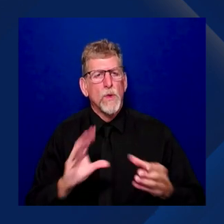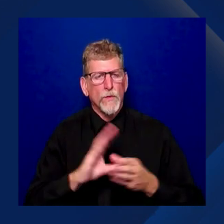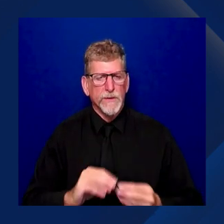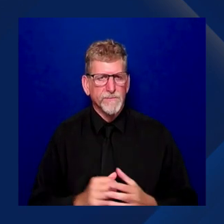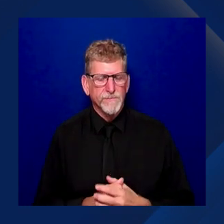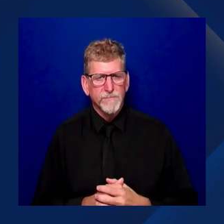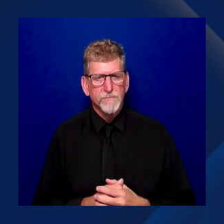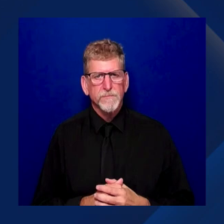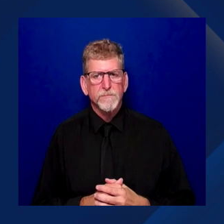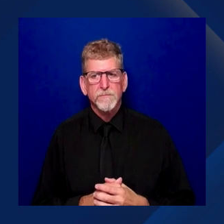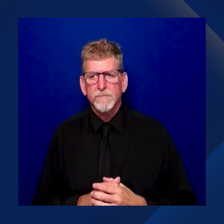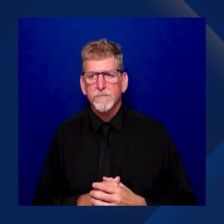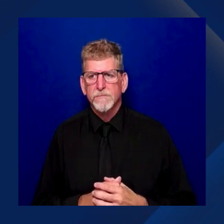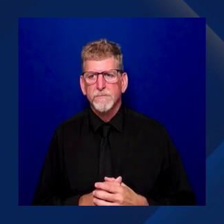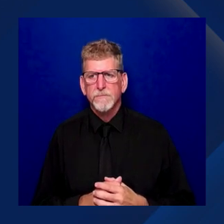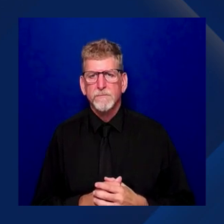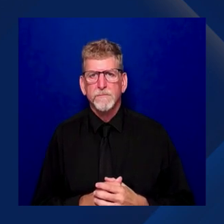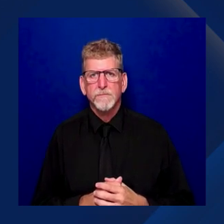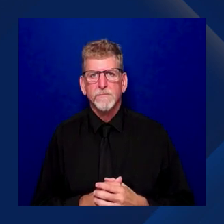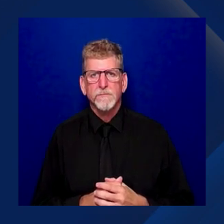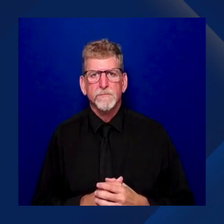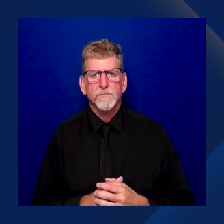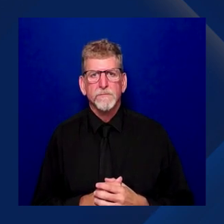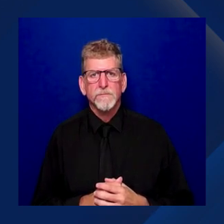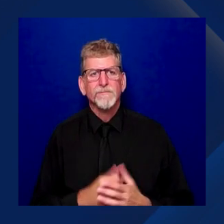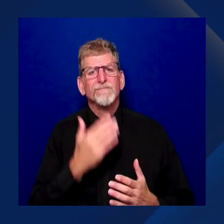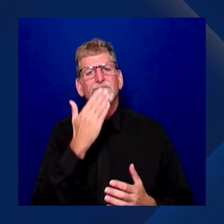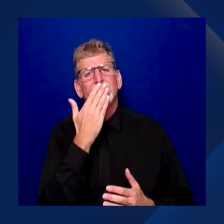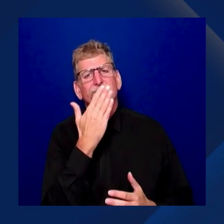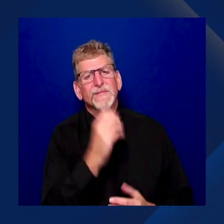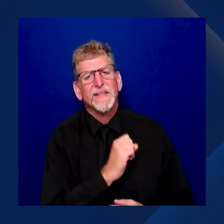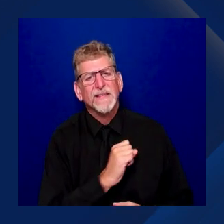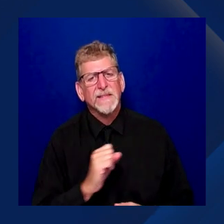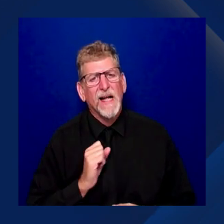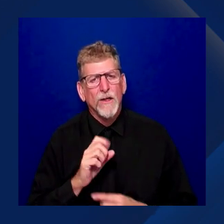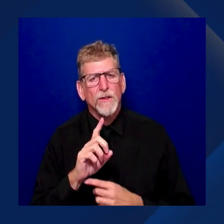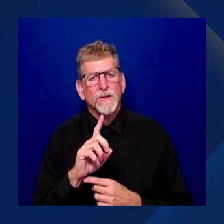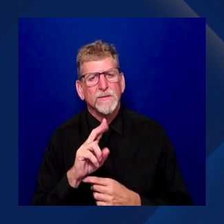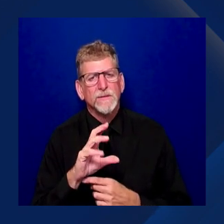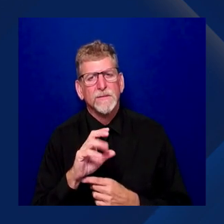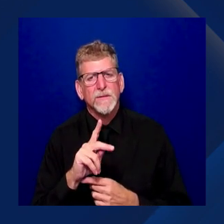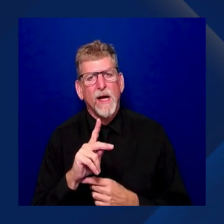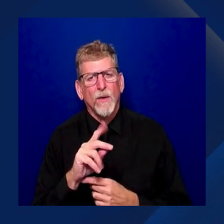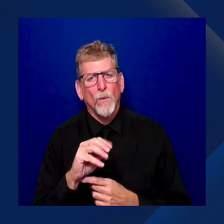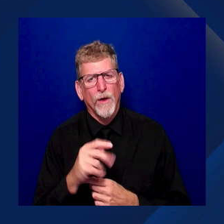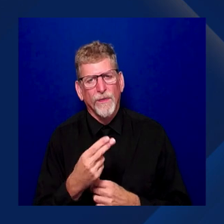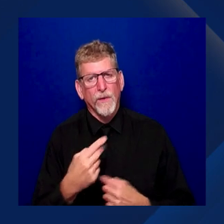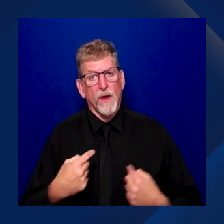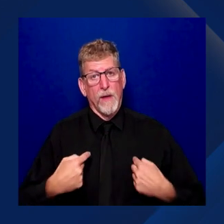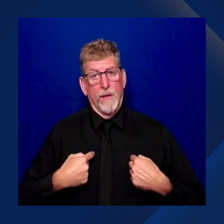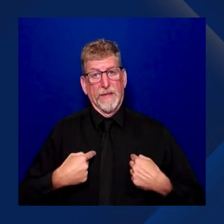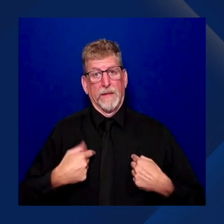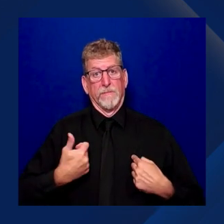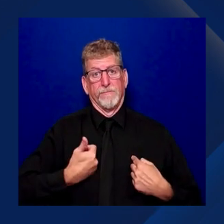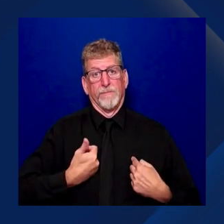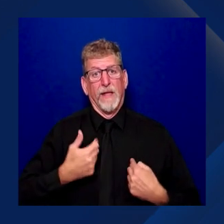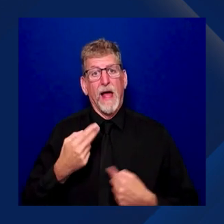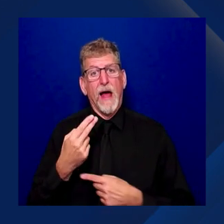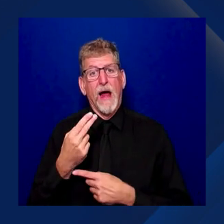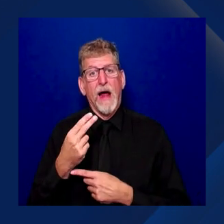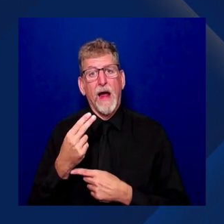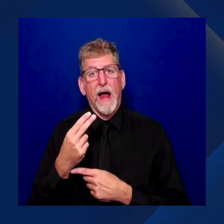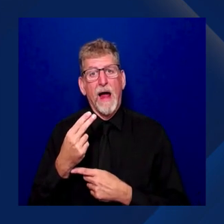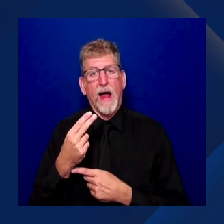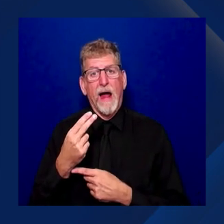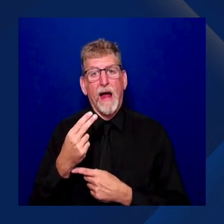Thank you so much, Senator Duckworth. My name is Heather Wilson, and I'm the founder of Kennedy's Angel Gowns. I'd love to share my story